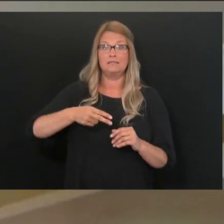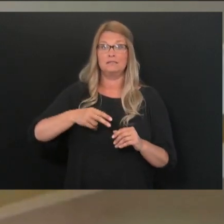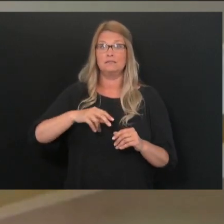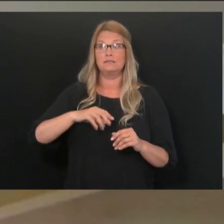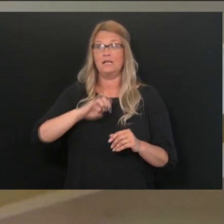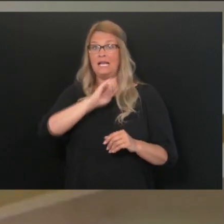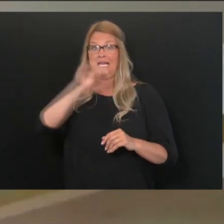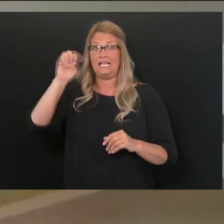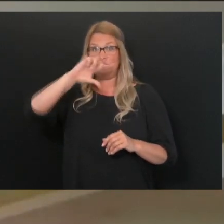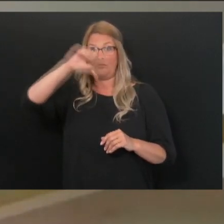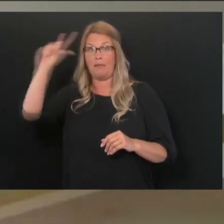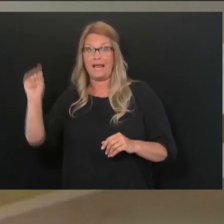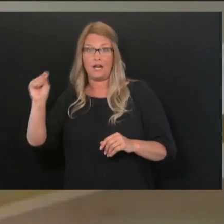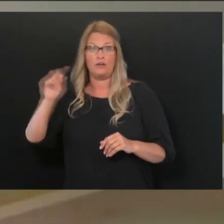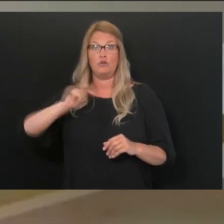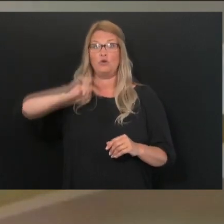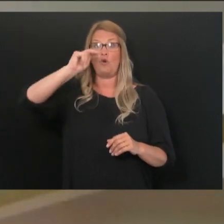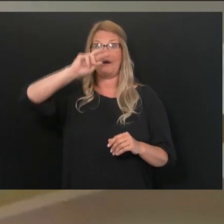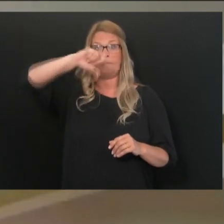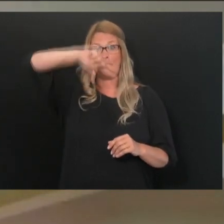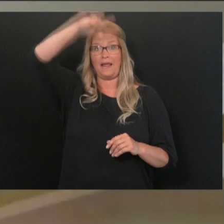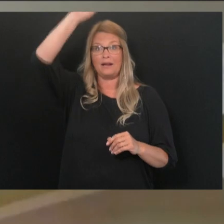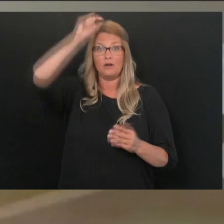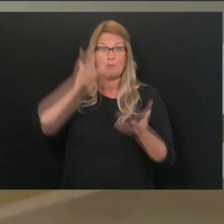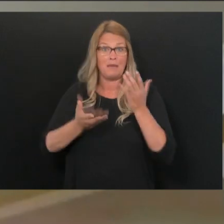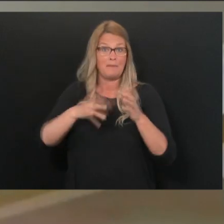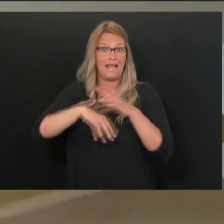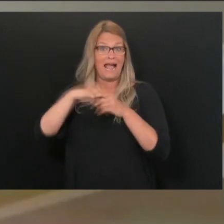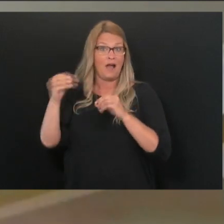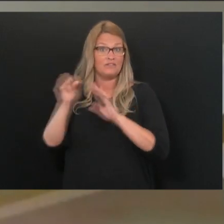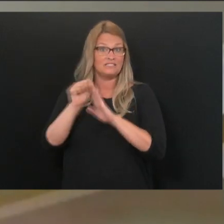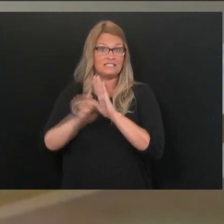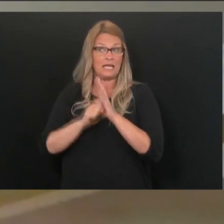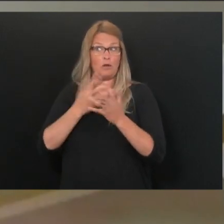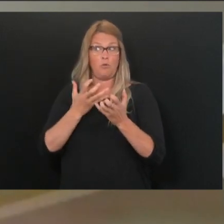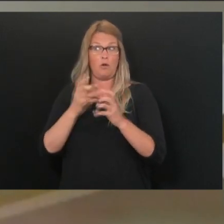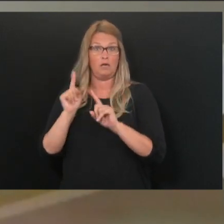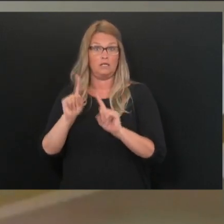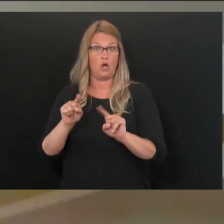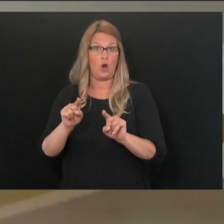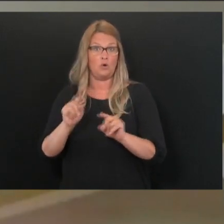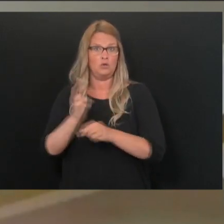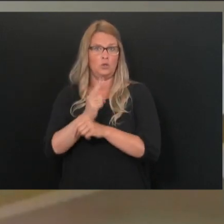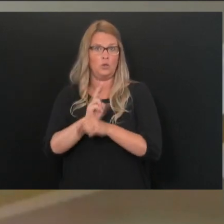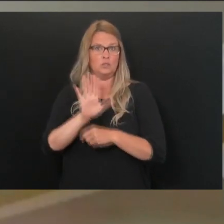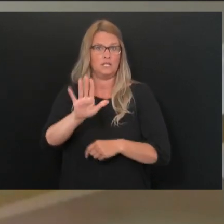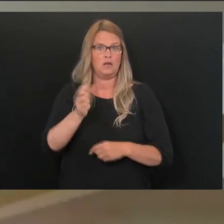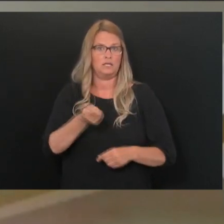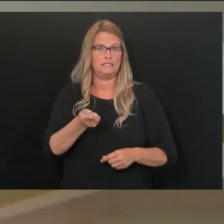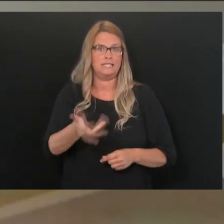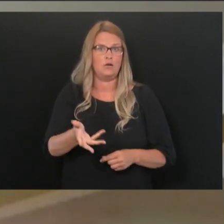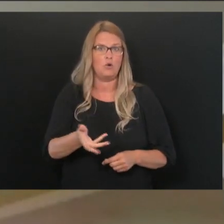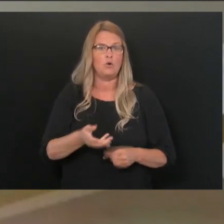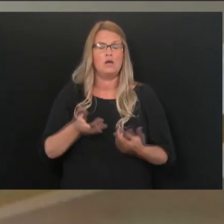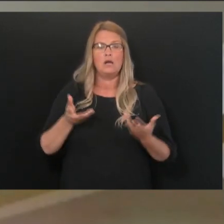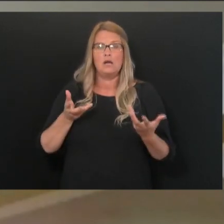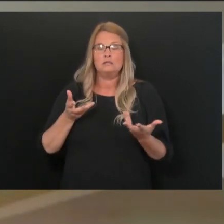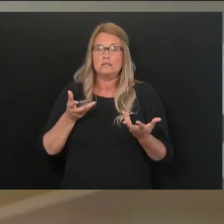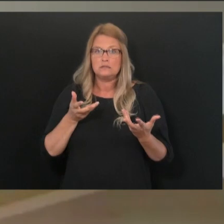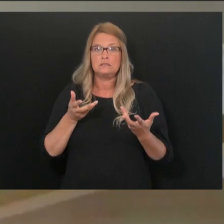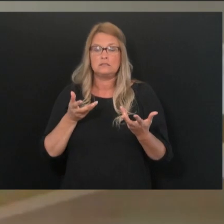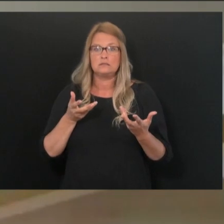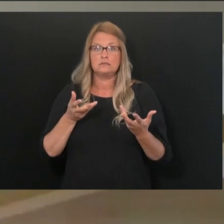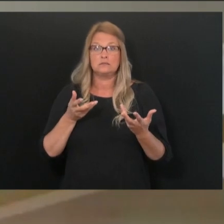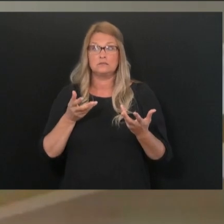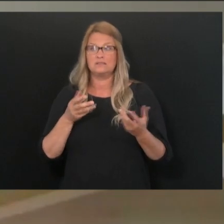Eastern Panhandle, and people from out of state may be enticed to come use those casinos. On the topic